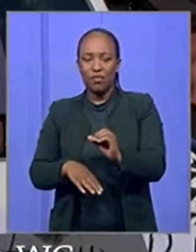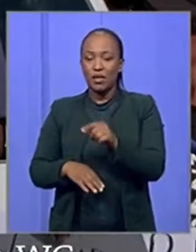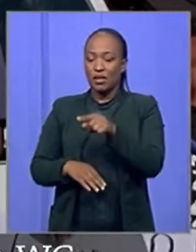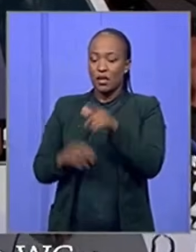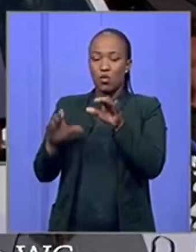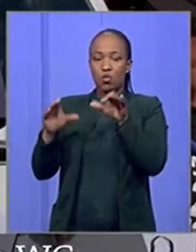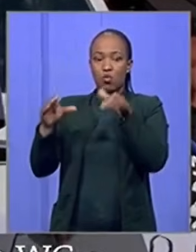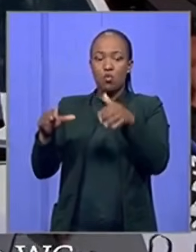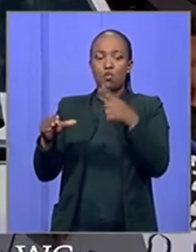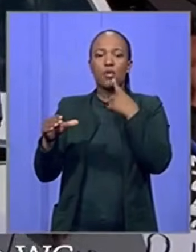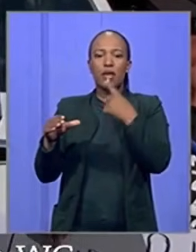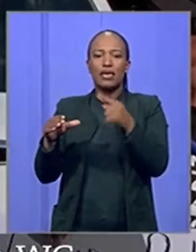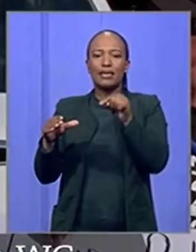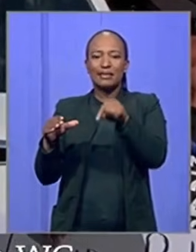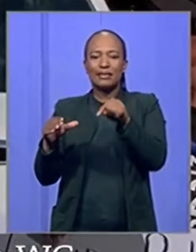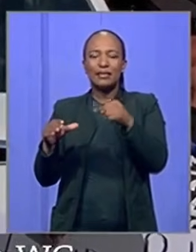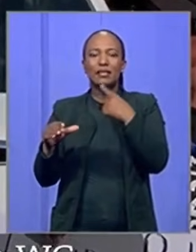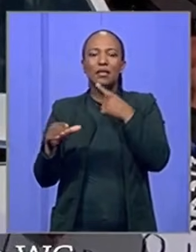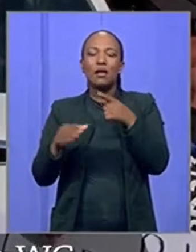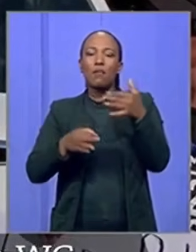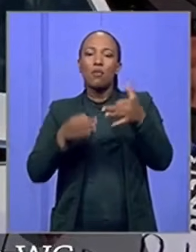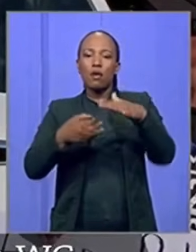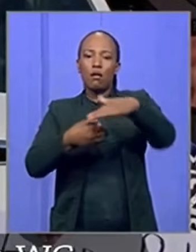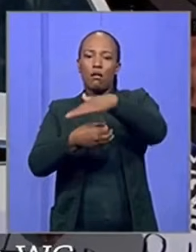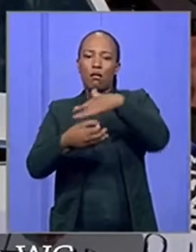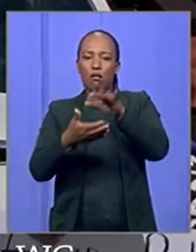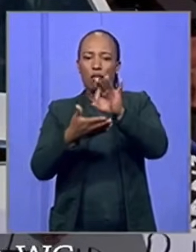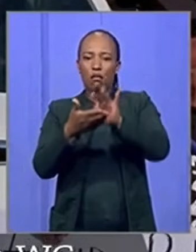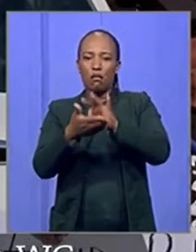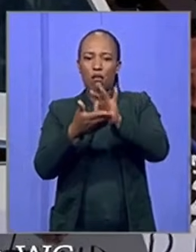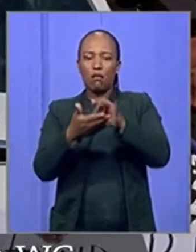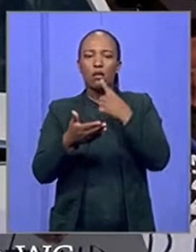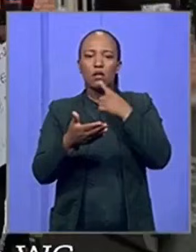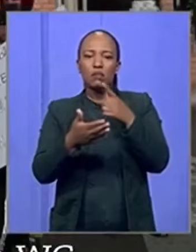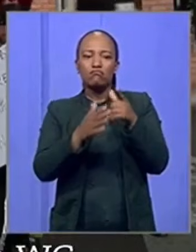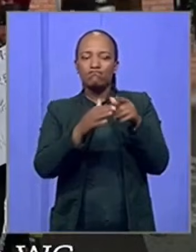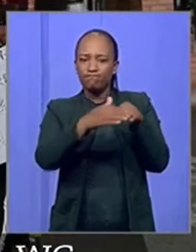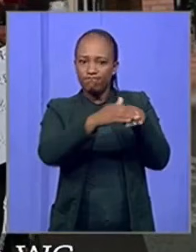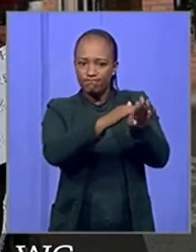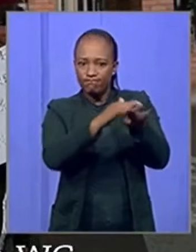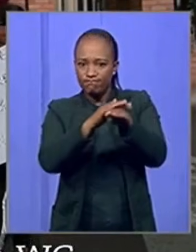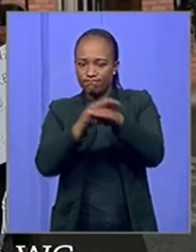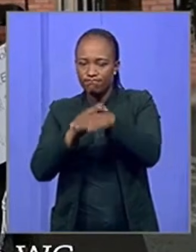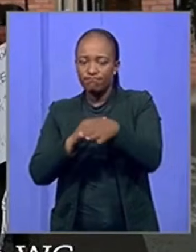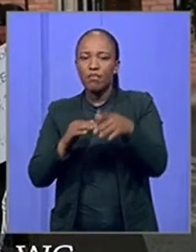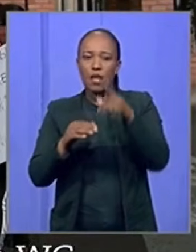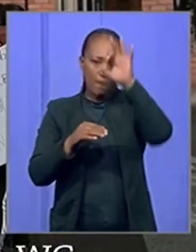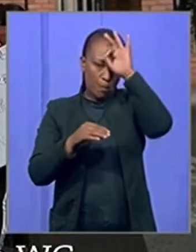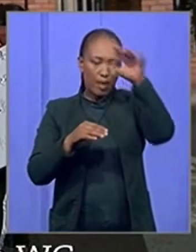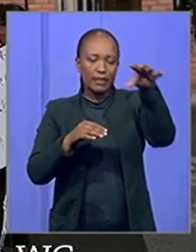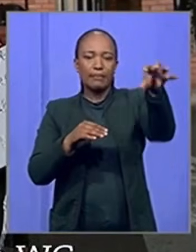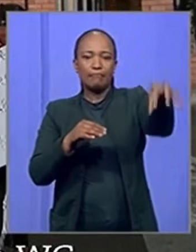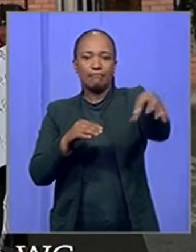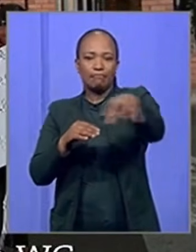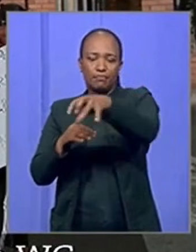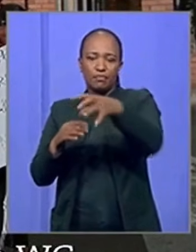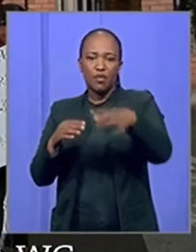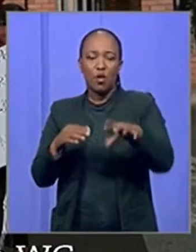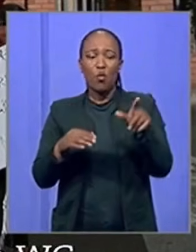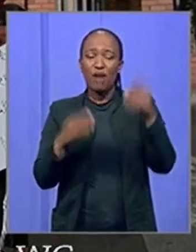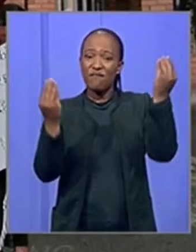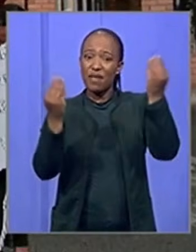la yona la province la boiketlo ba dikgetho le tla kenyeletsa le matsholo a boipelaetso a tla ba diteišene tsa sepolesa tse tummeng ka ditlolo